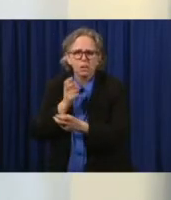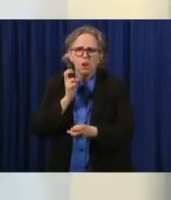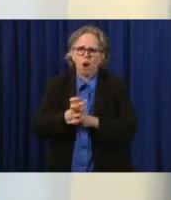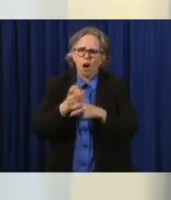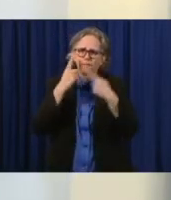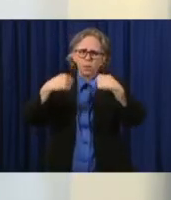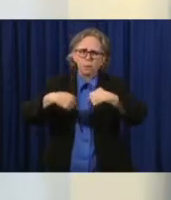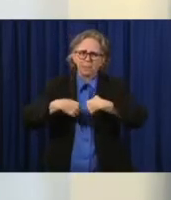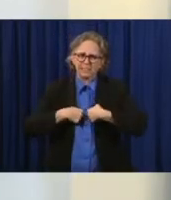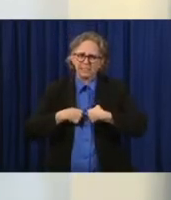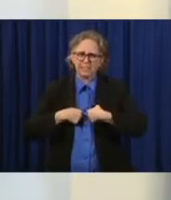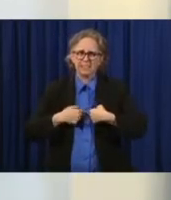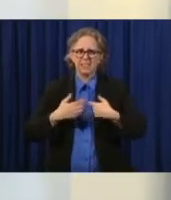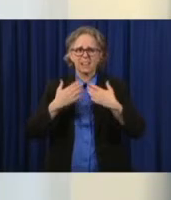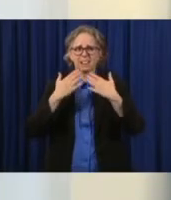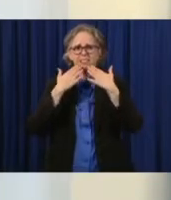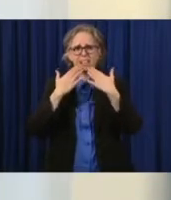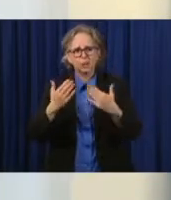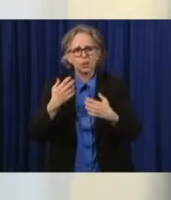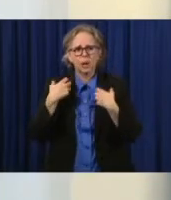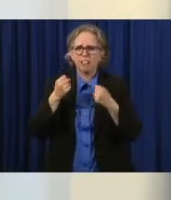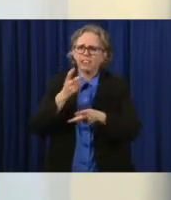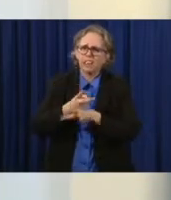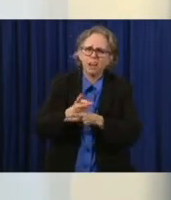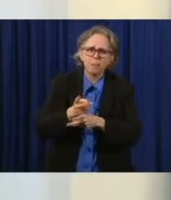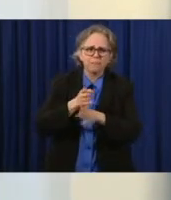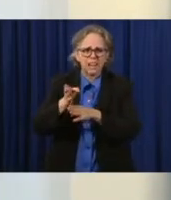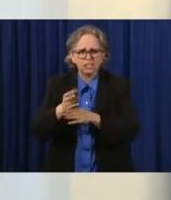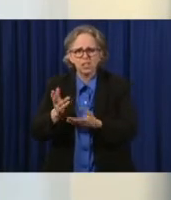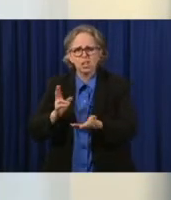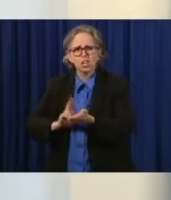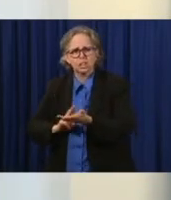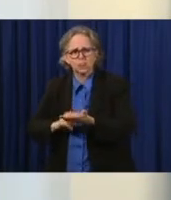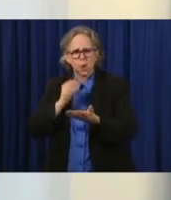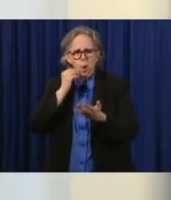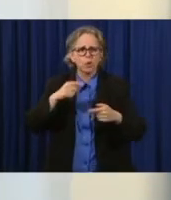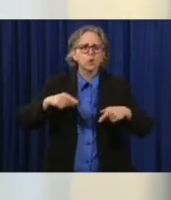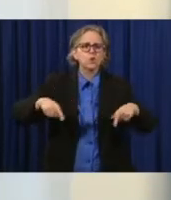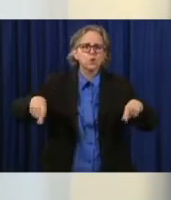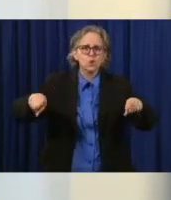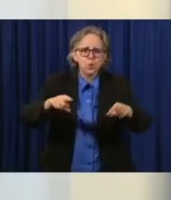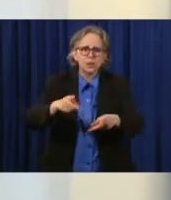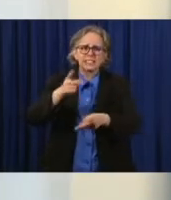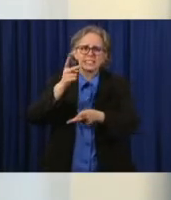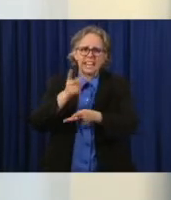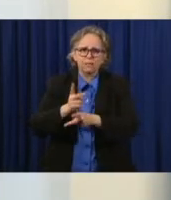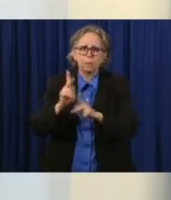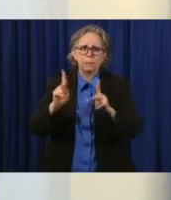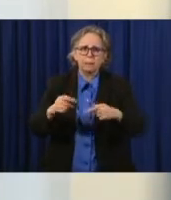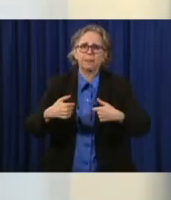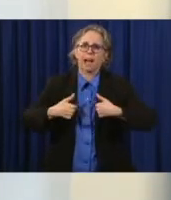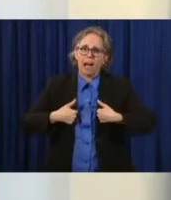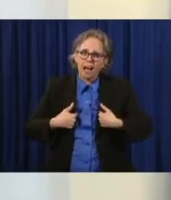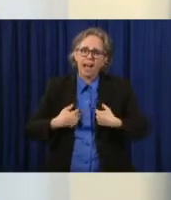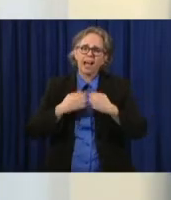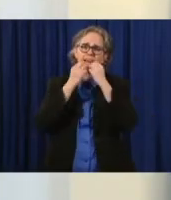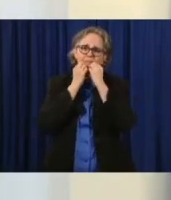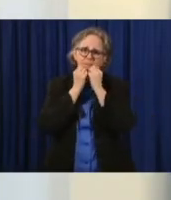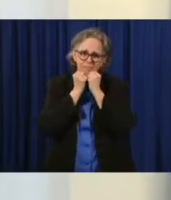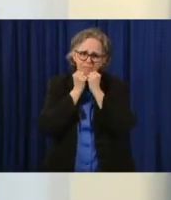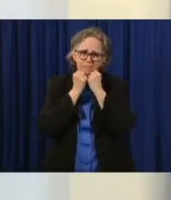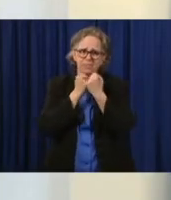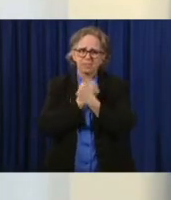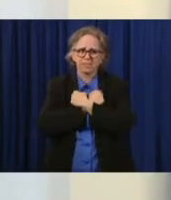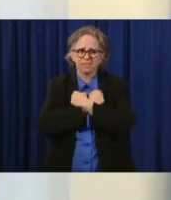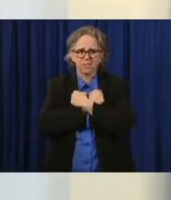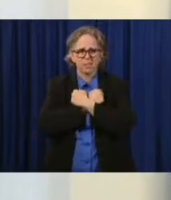home people who are taking such loving care of the people we love, because this is probably one of the hardest things that I've heard from every